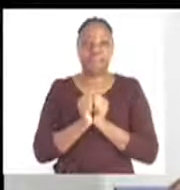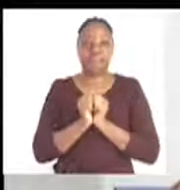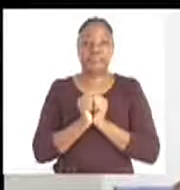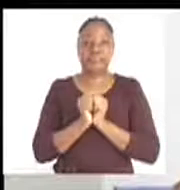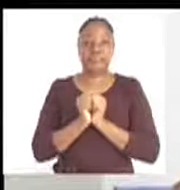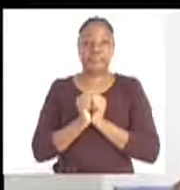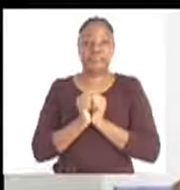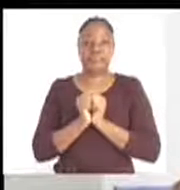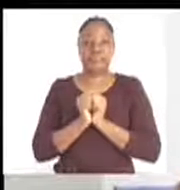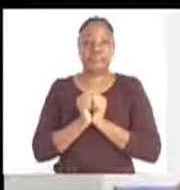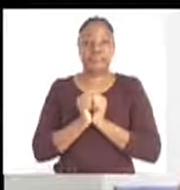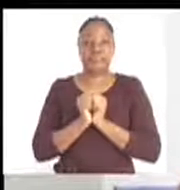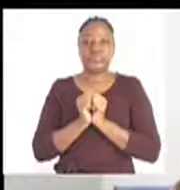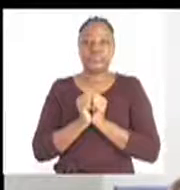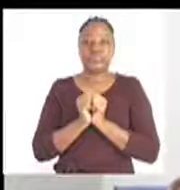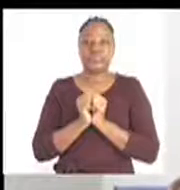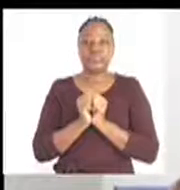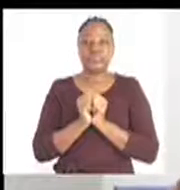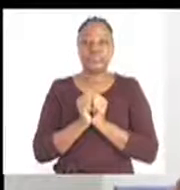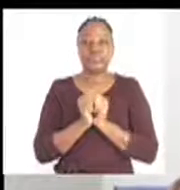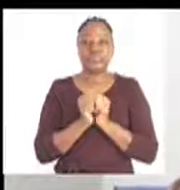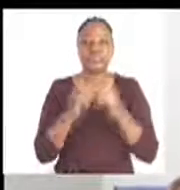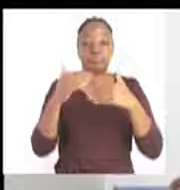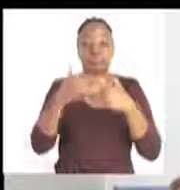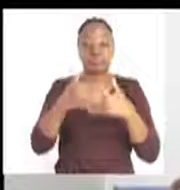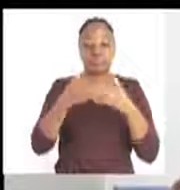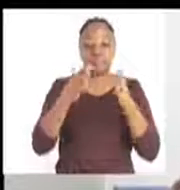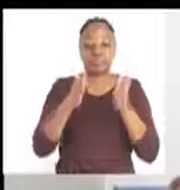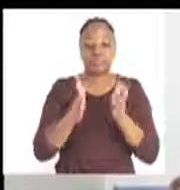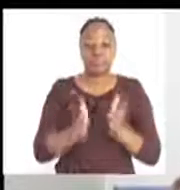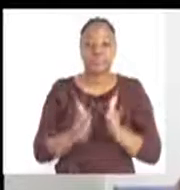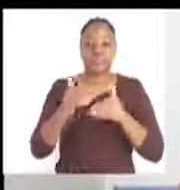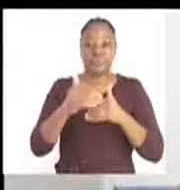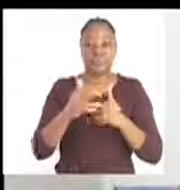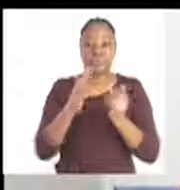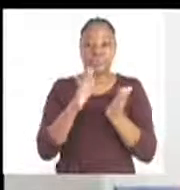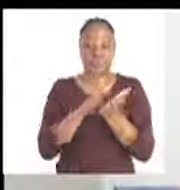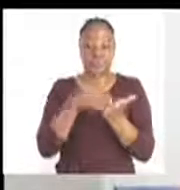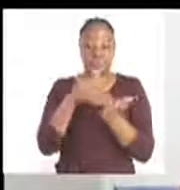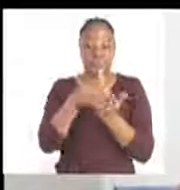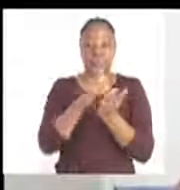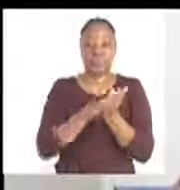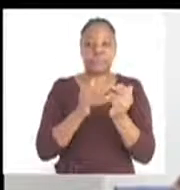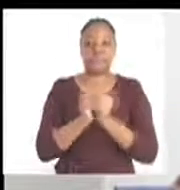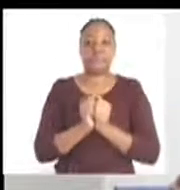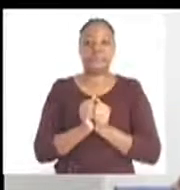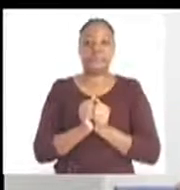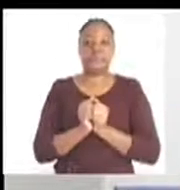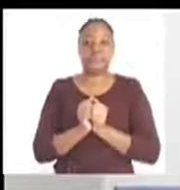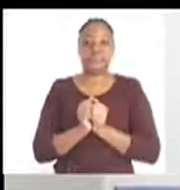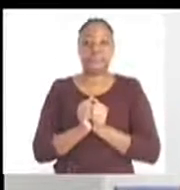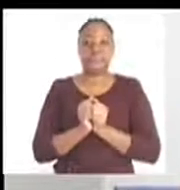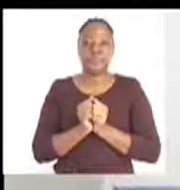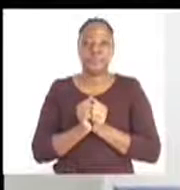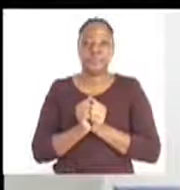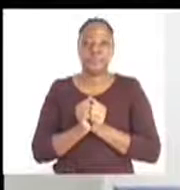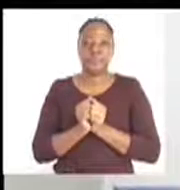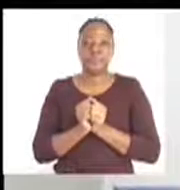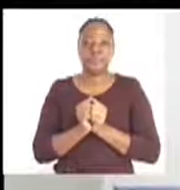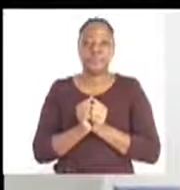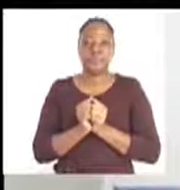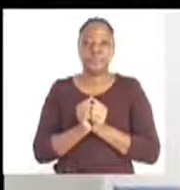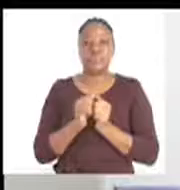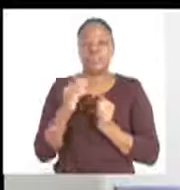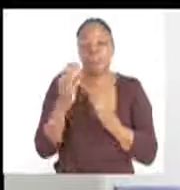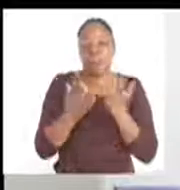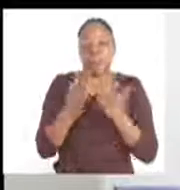And we have put them on a soft box. We have chosen a cornflakes box. Now we are showing you how to play the